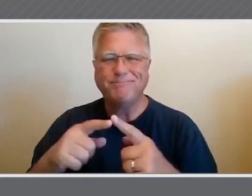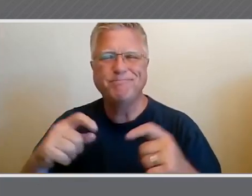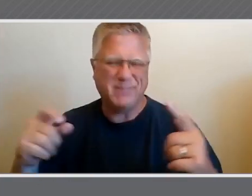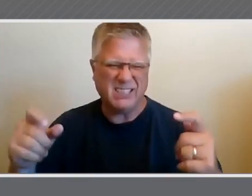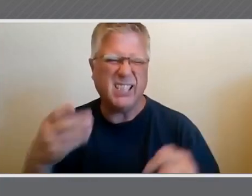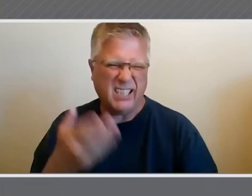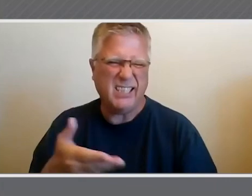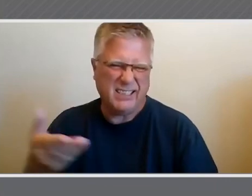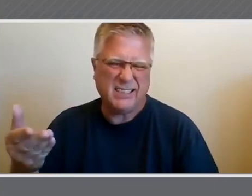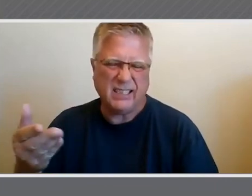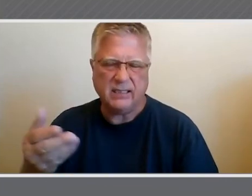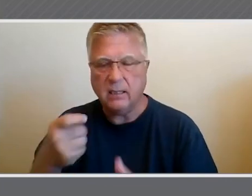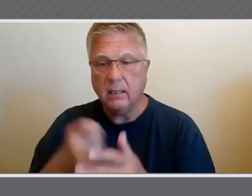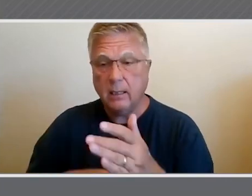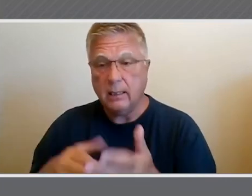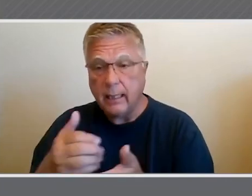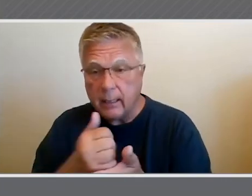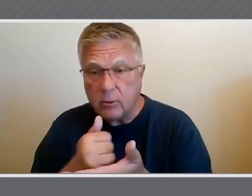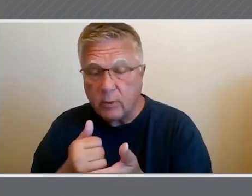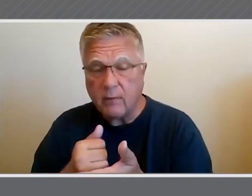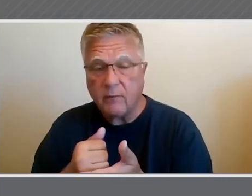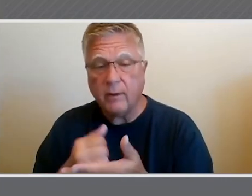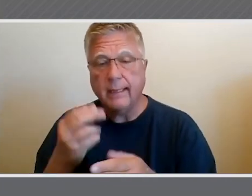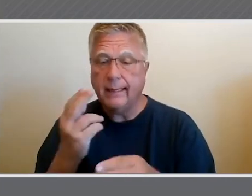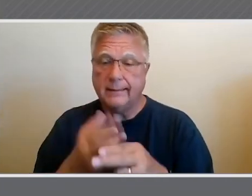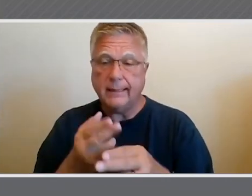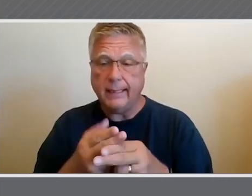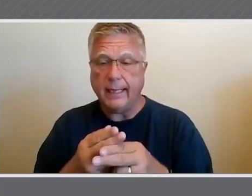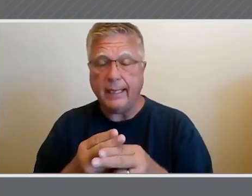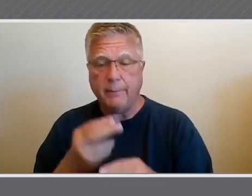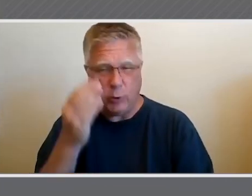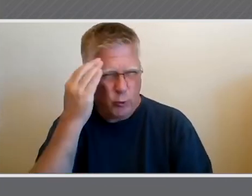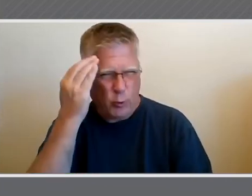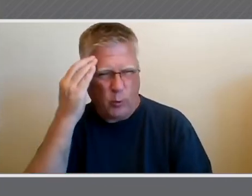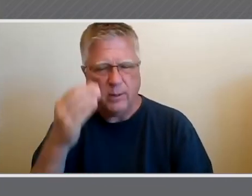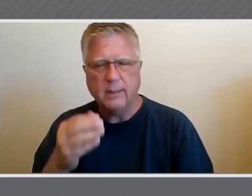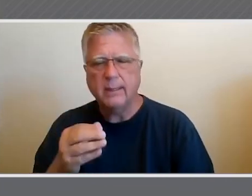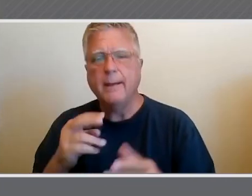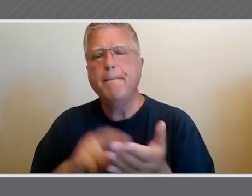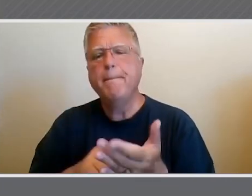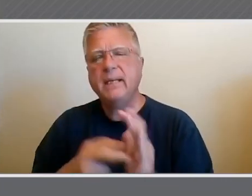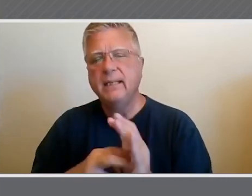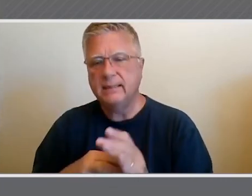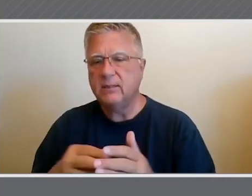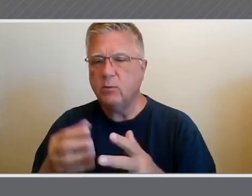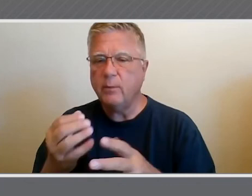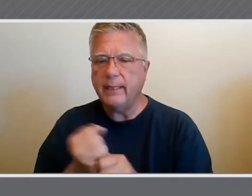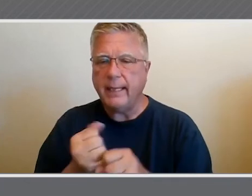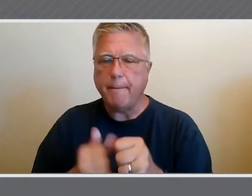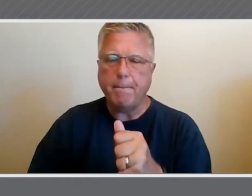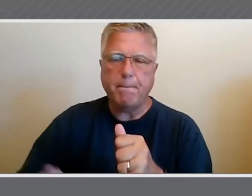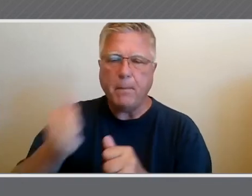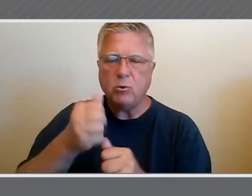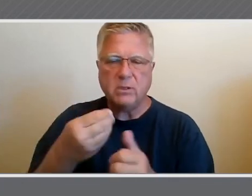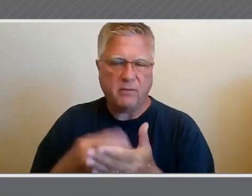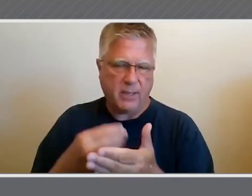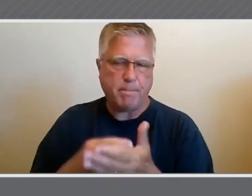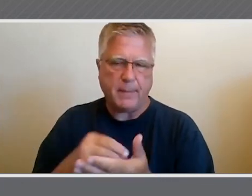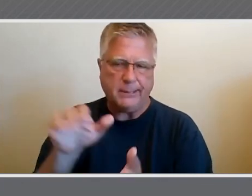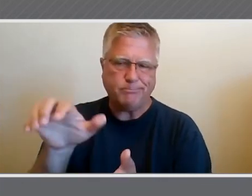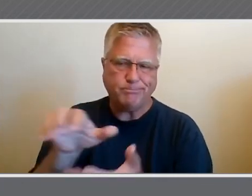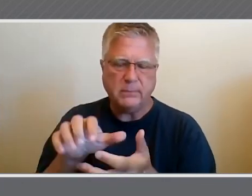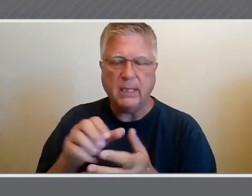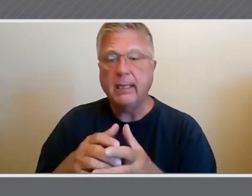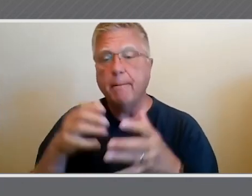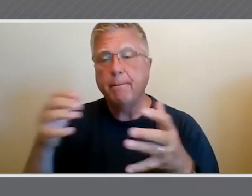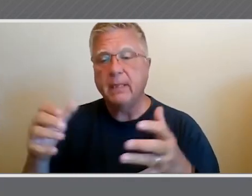things. Tax revenue, as the name implies, is really where we get most of our money in. And the biggest one is the